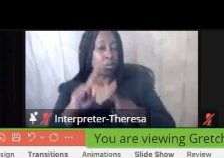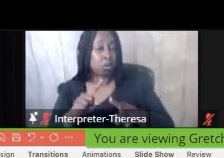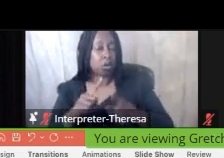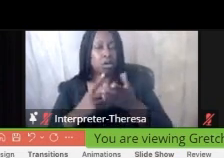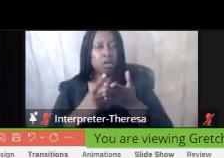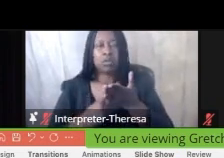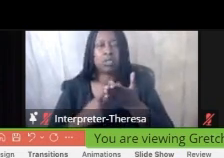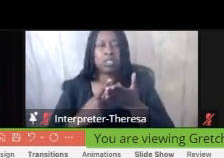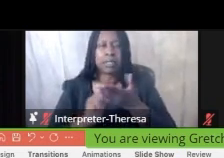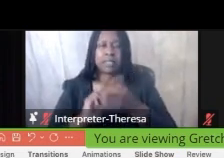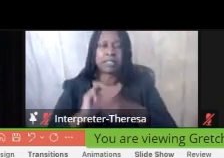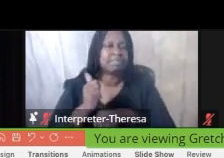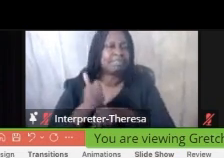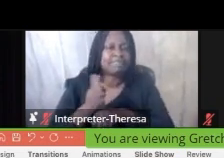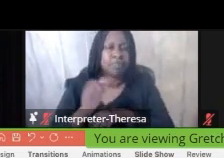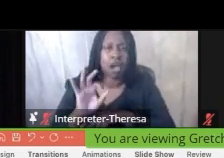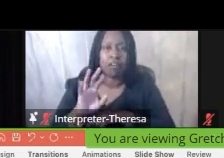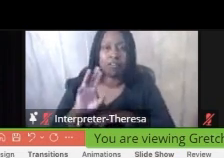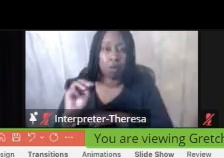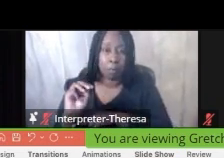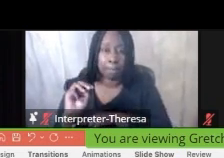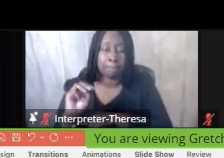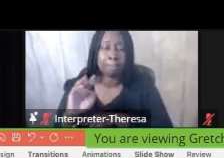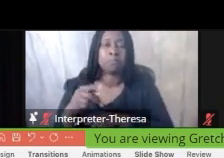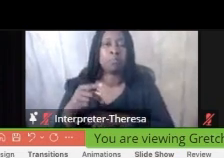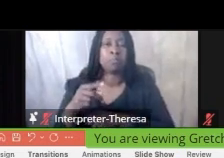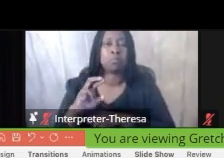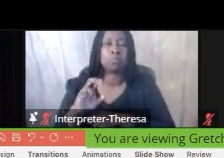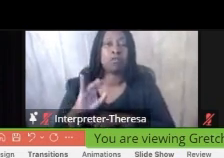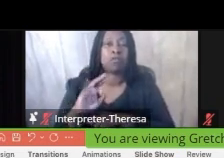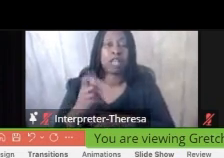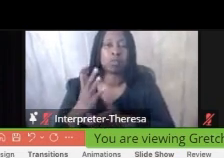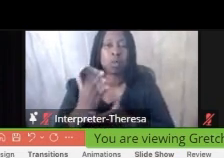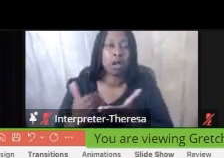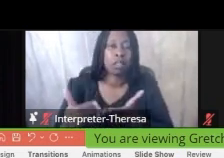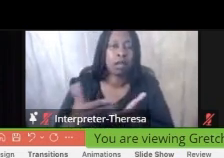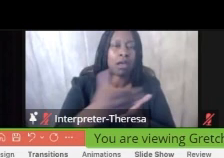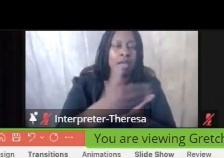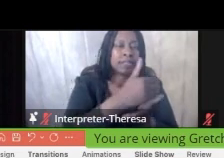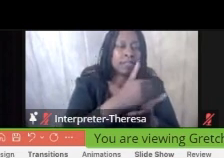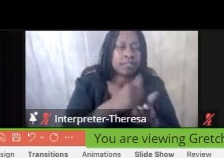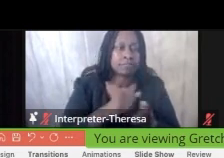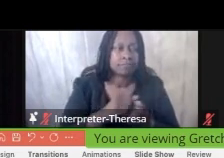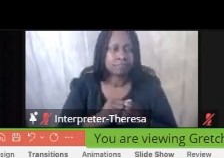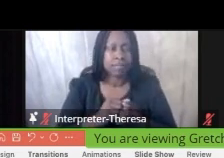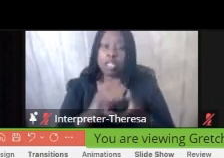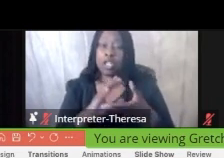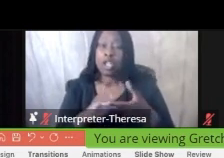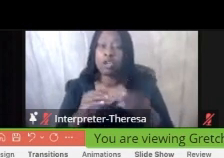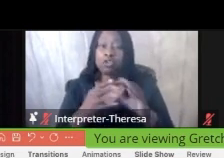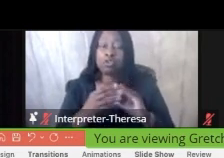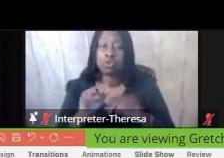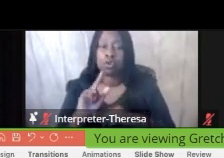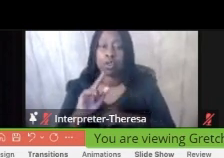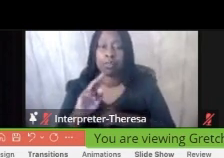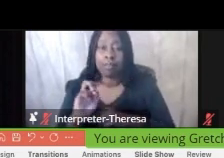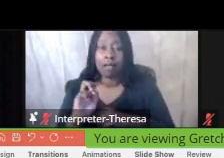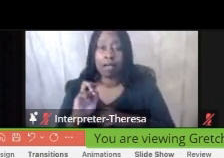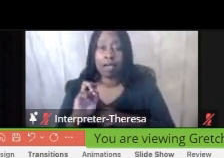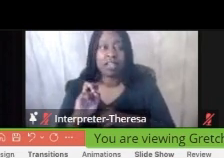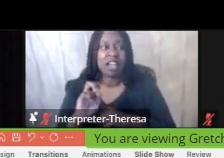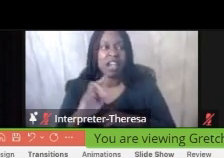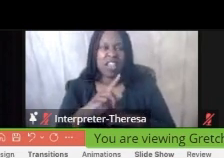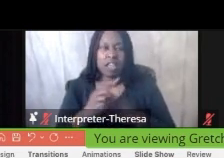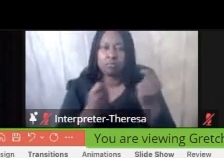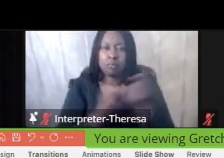There will be the collection of profiles. There will be these storylines that lift up some of the themes for each type of user. And then there'll